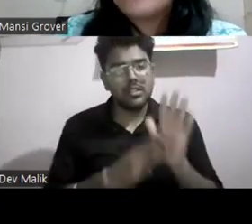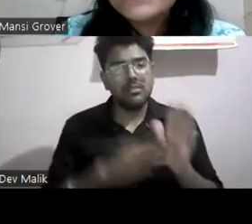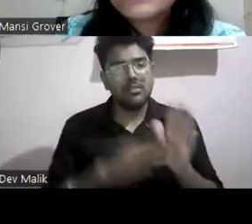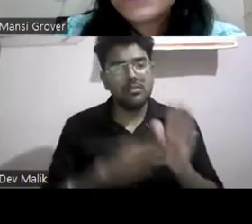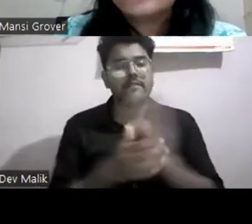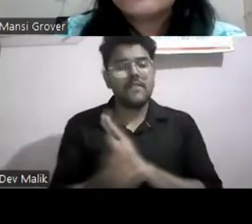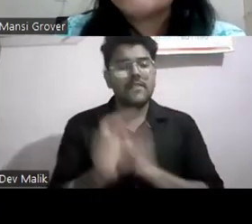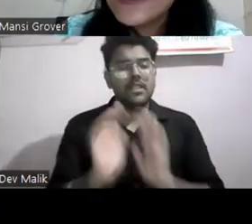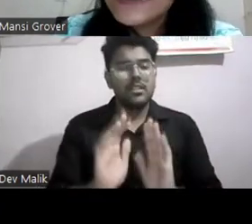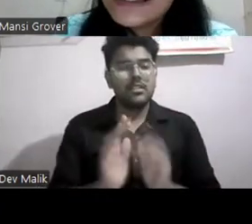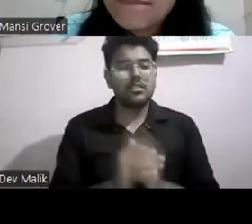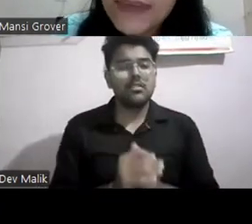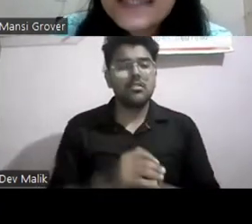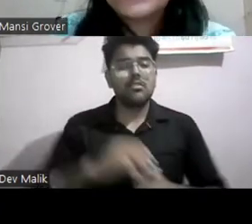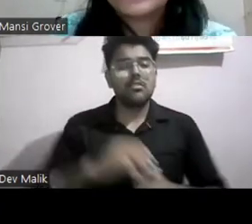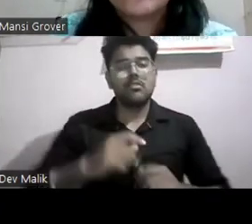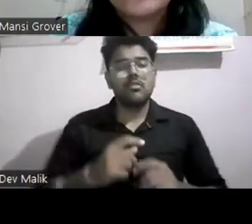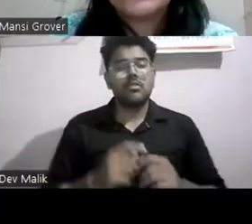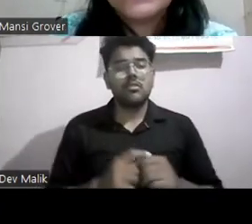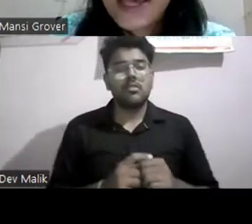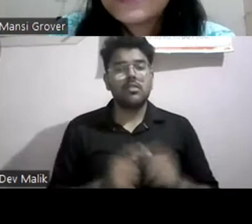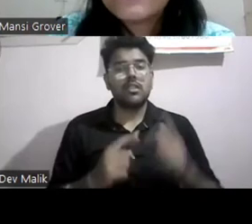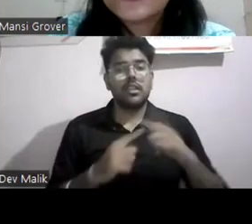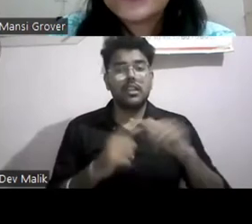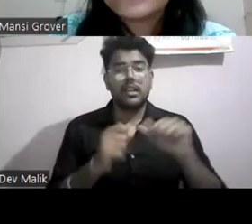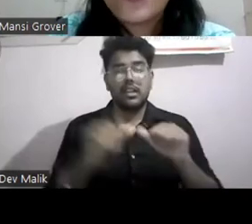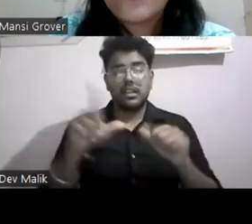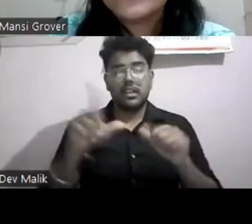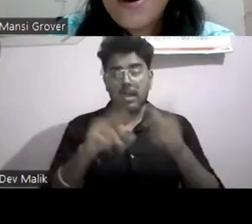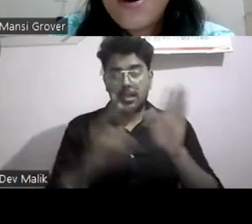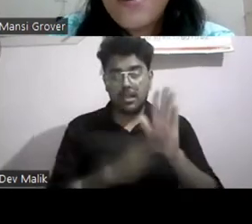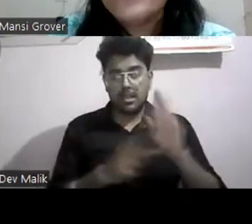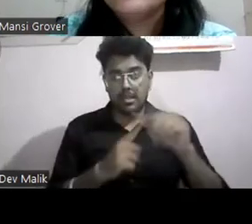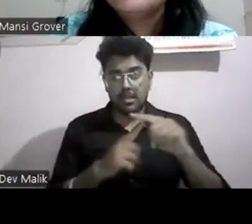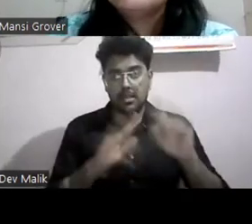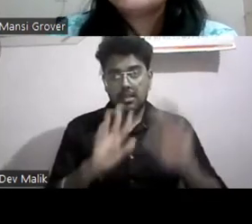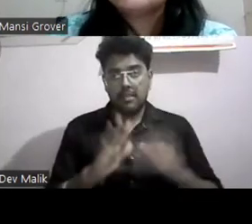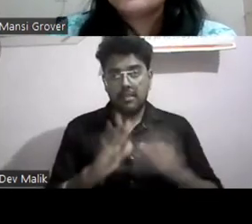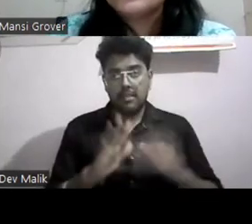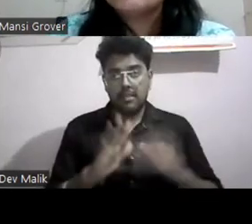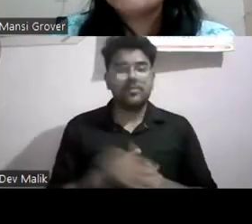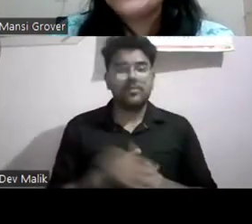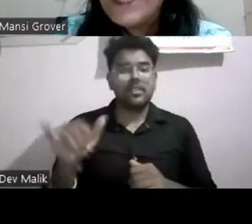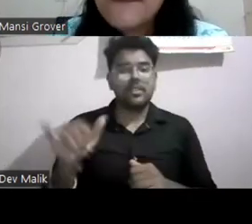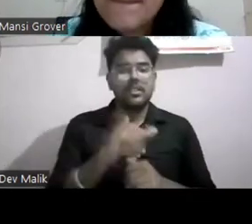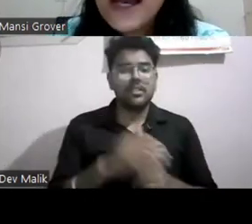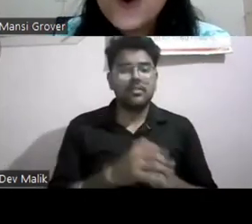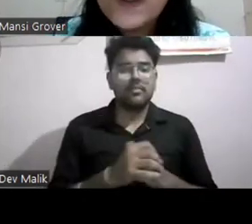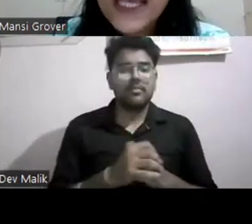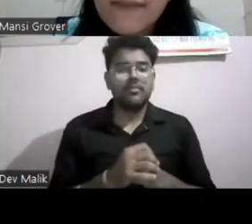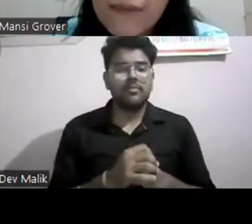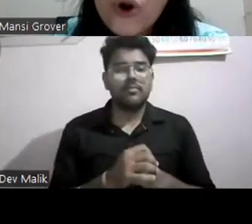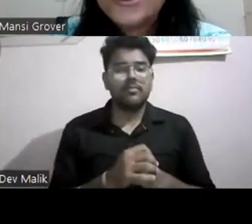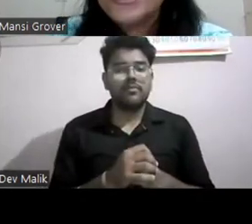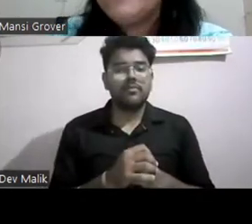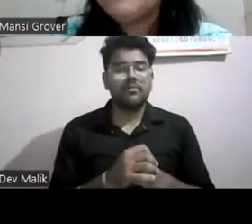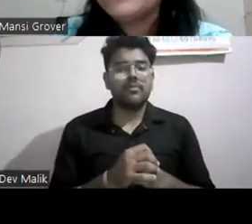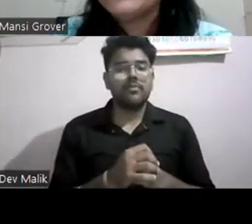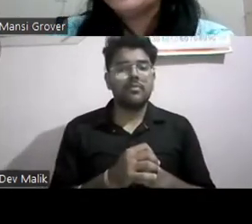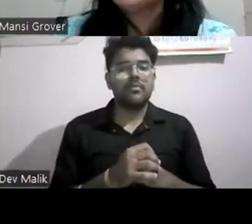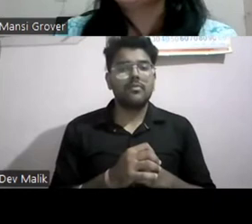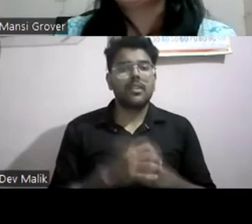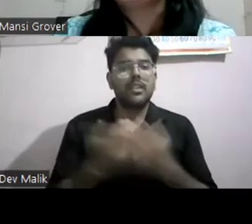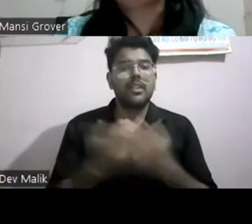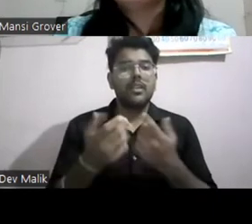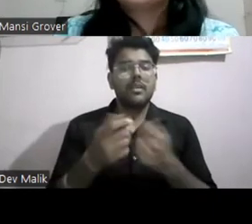will have these kind of very simplistic qualities, as we just saw with Ahan, that, you know, he would be helping out able-bodied